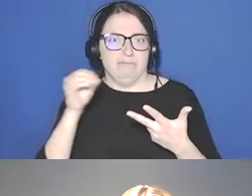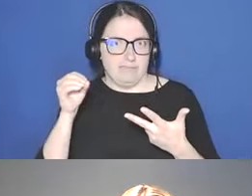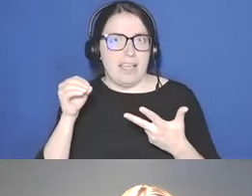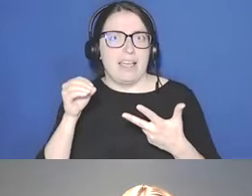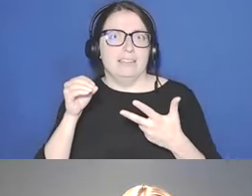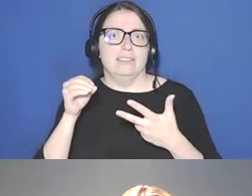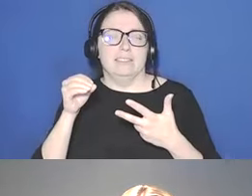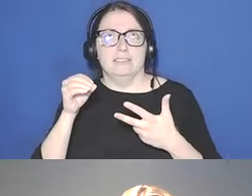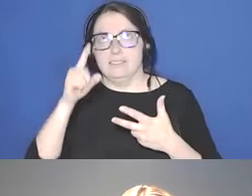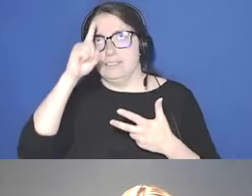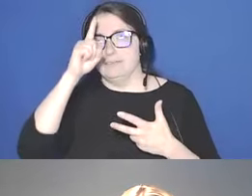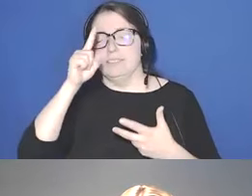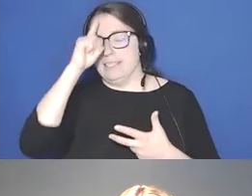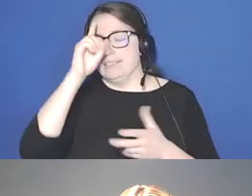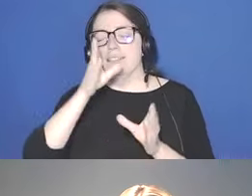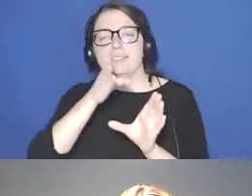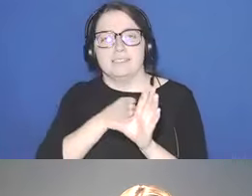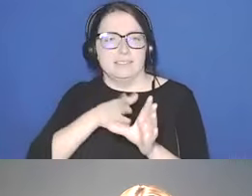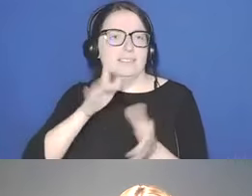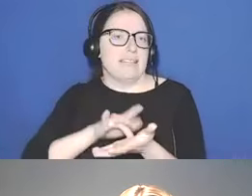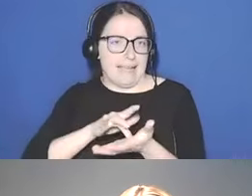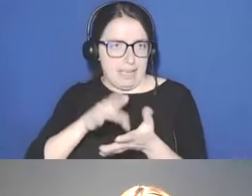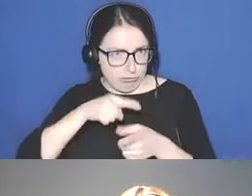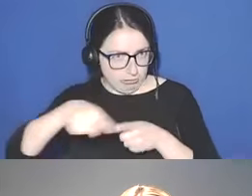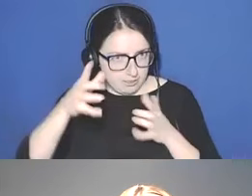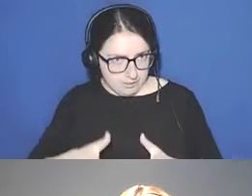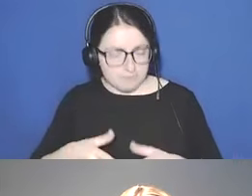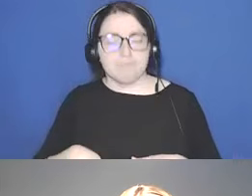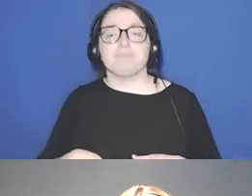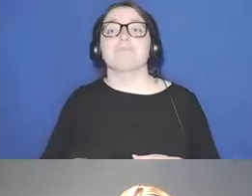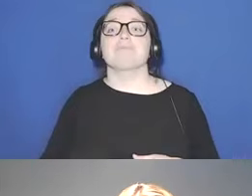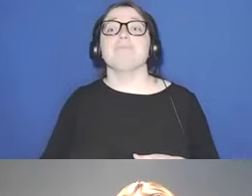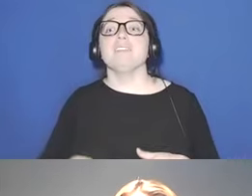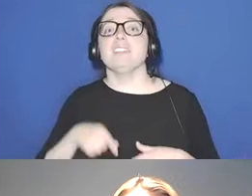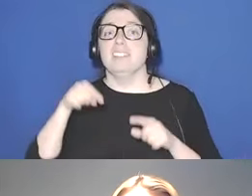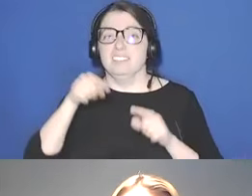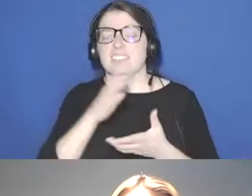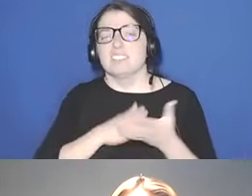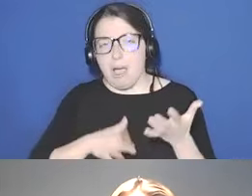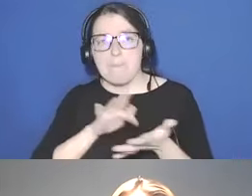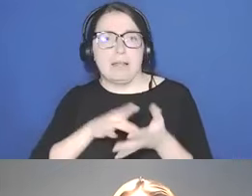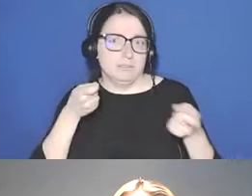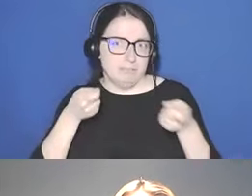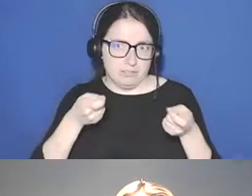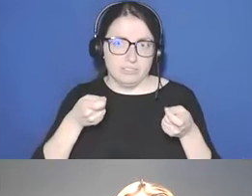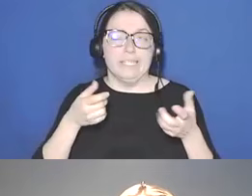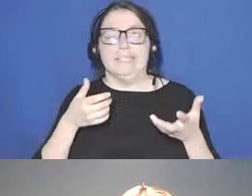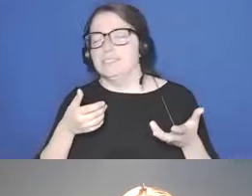of psychiatrists and psych nurse practitioners that can do med management. It's a national